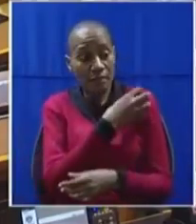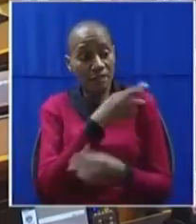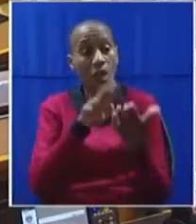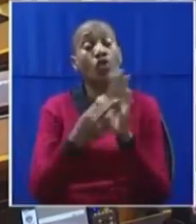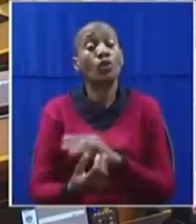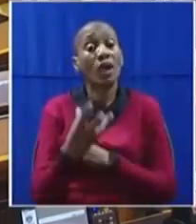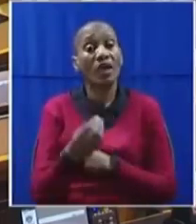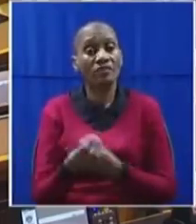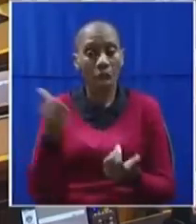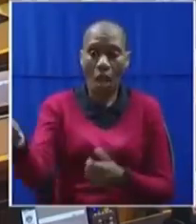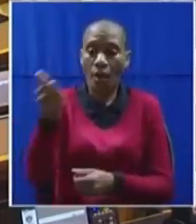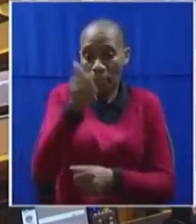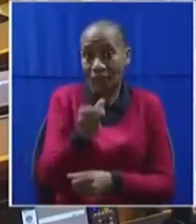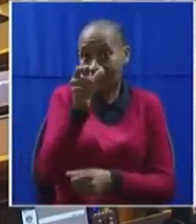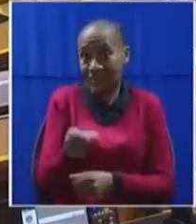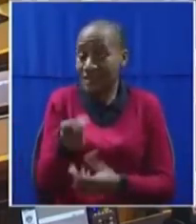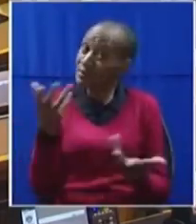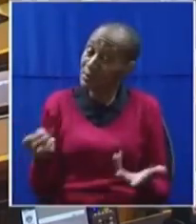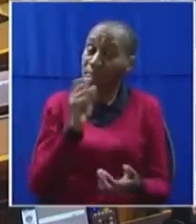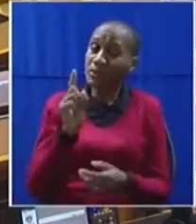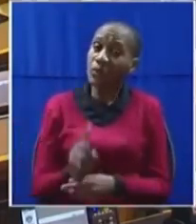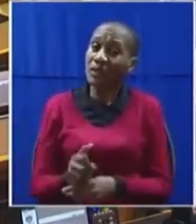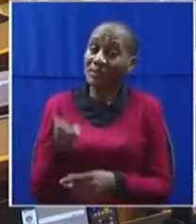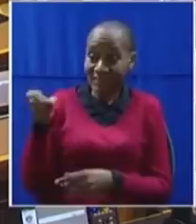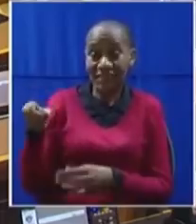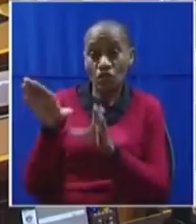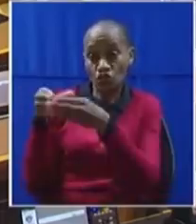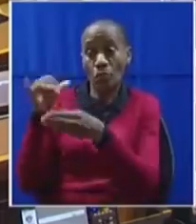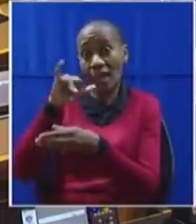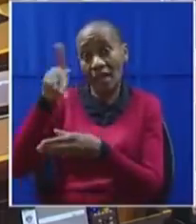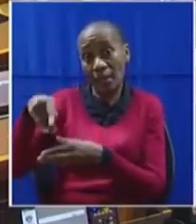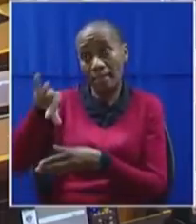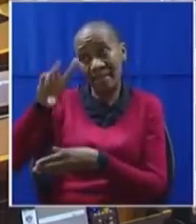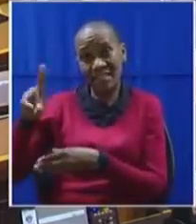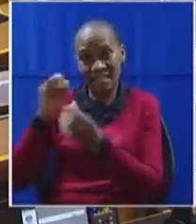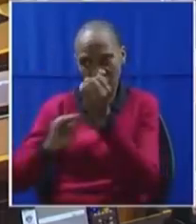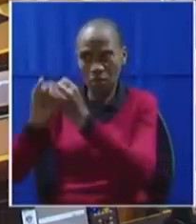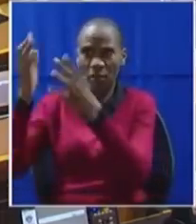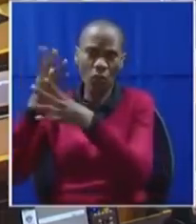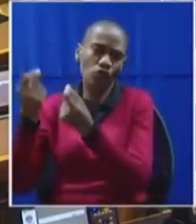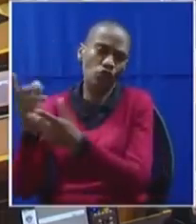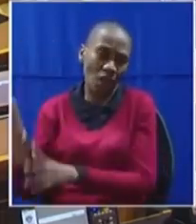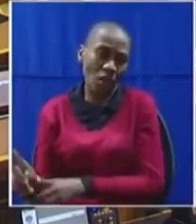the appointment, it means it's going to lessen the effectiveness and undermine the independence of IP.